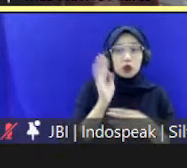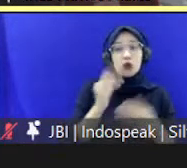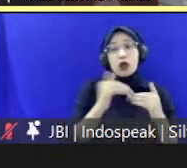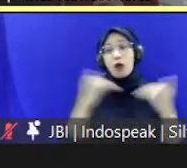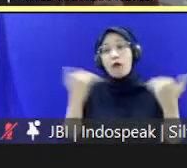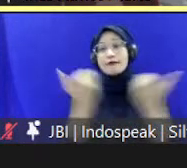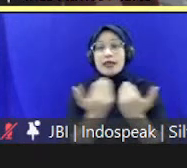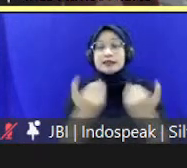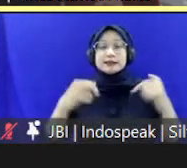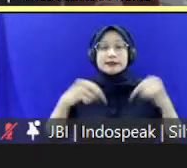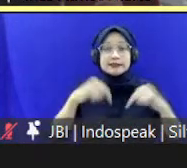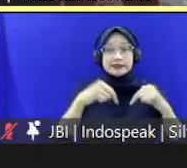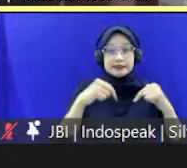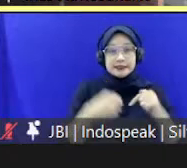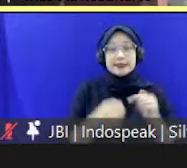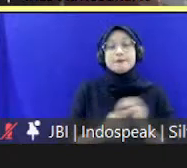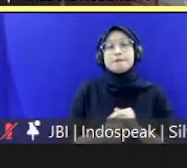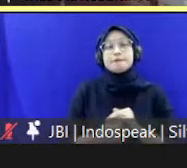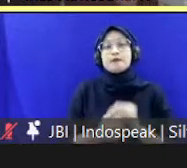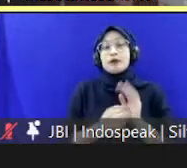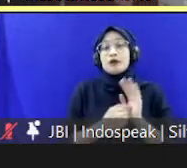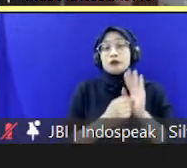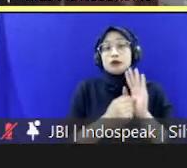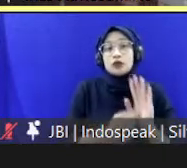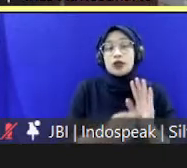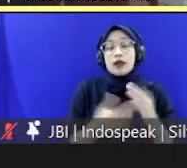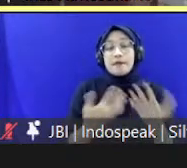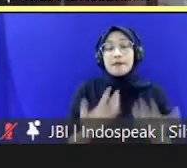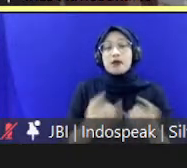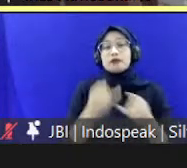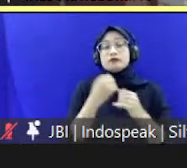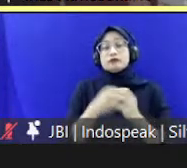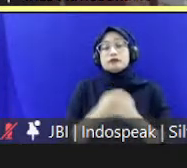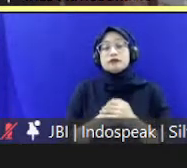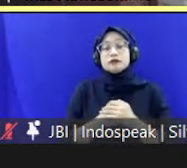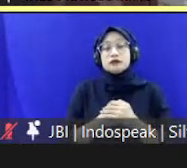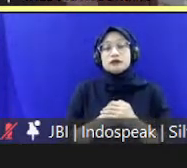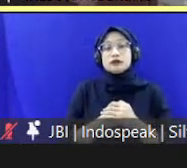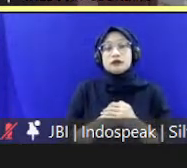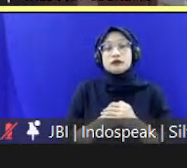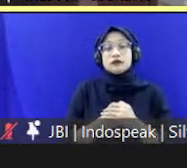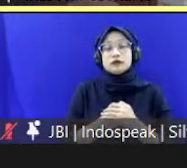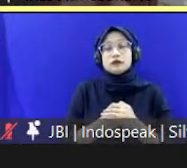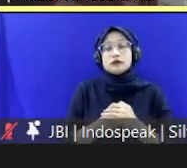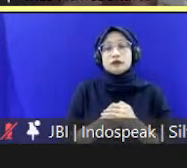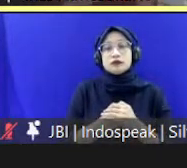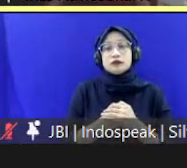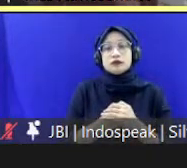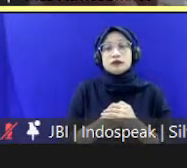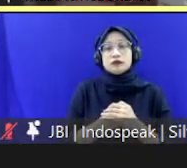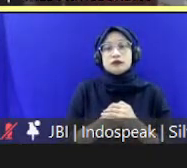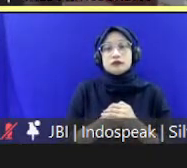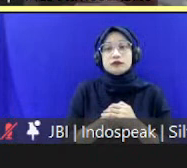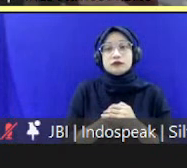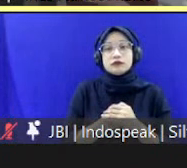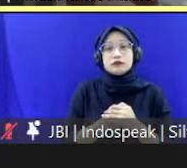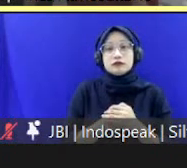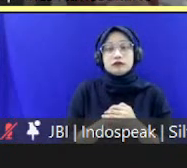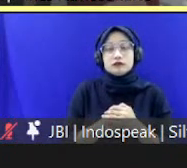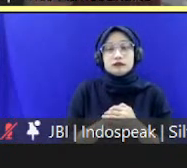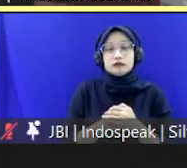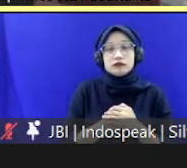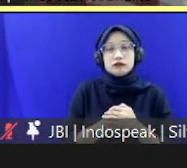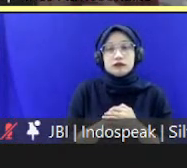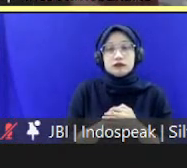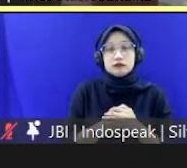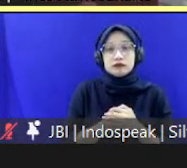speakers today. And I think in the end, what I'd like to say is that in the end, as we move from